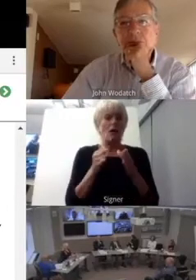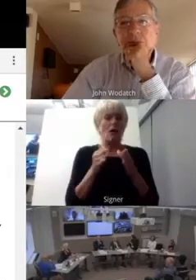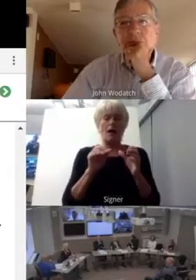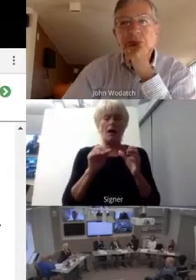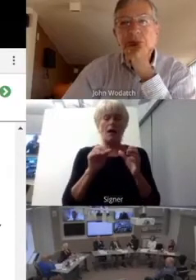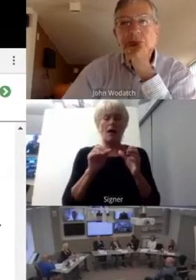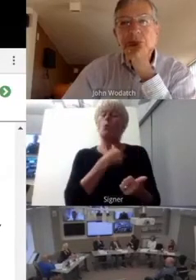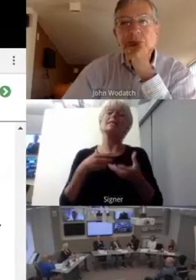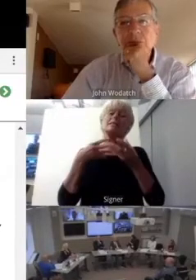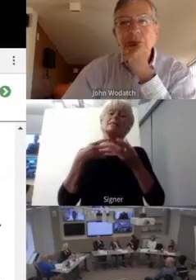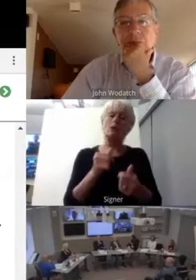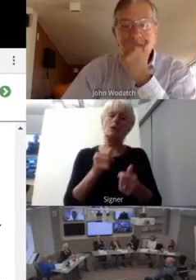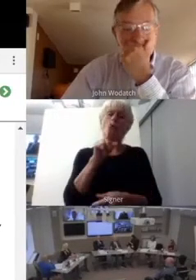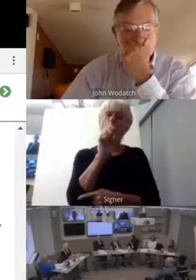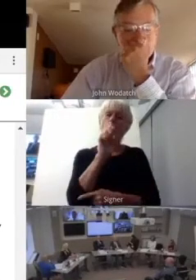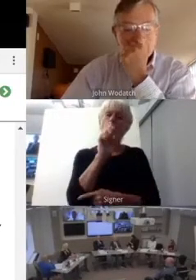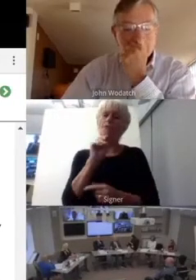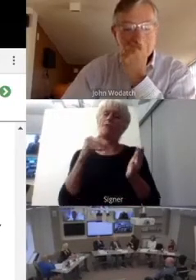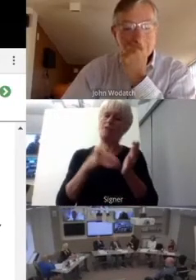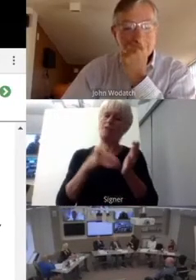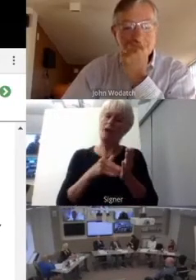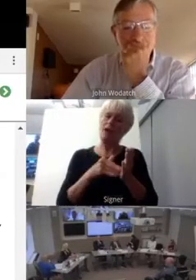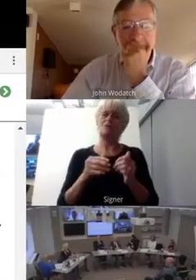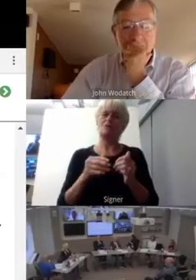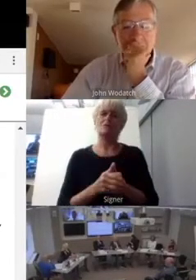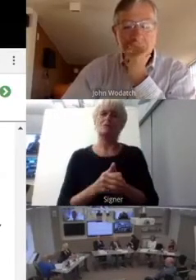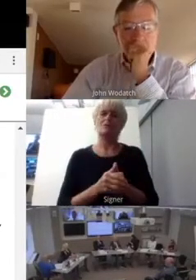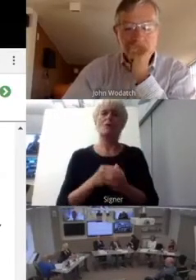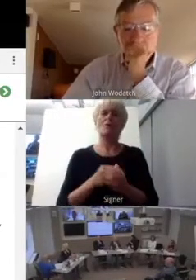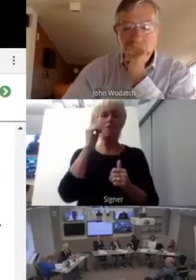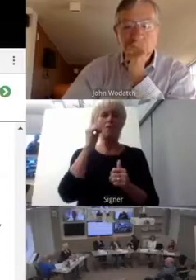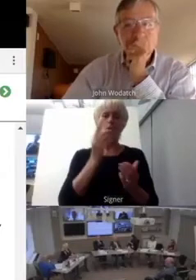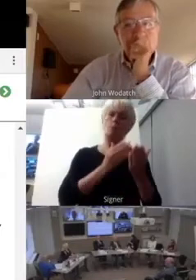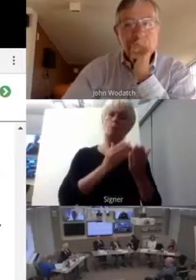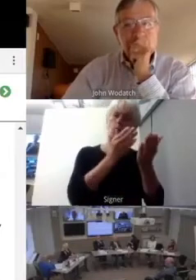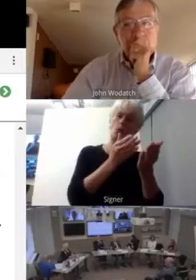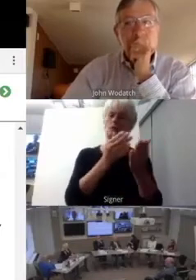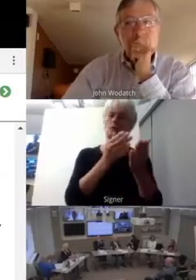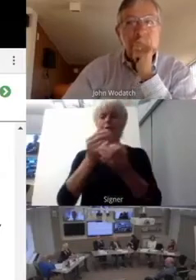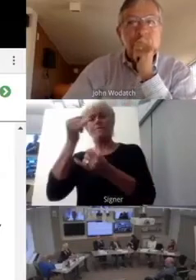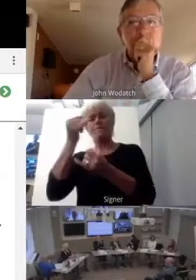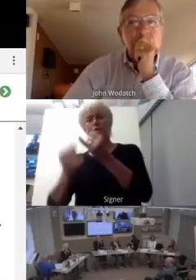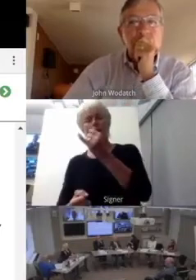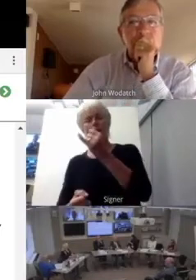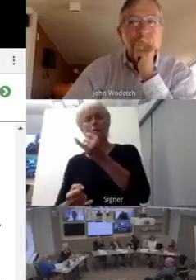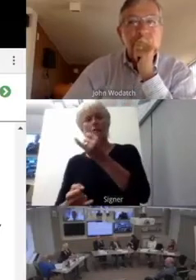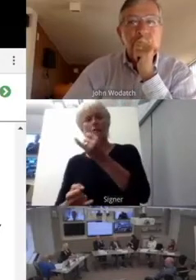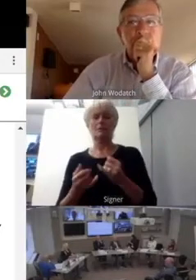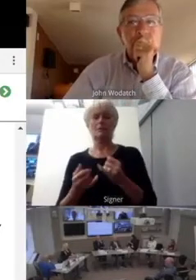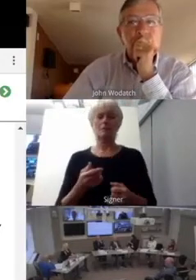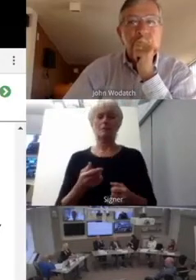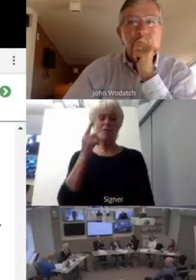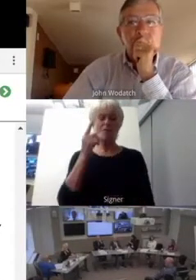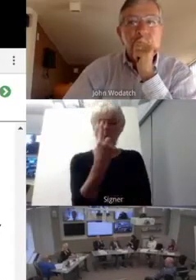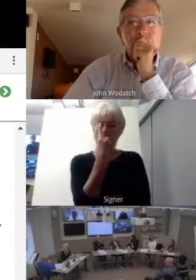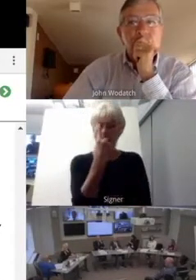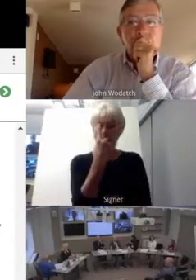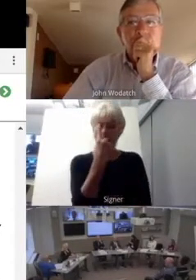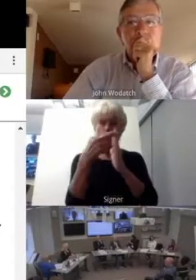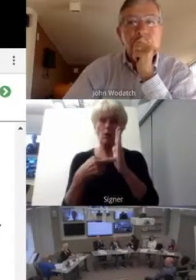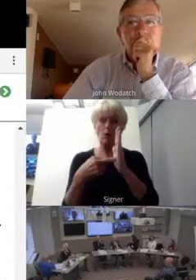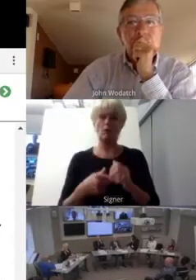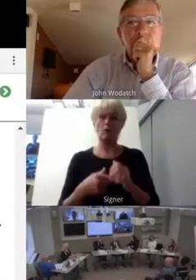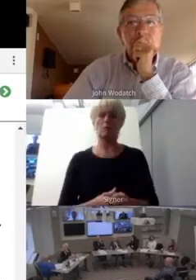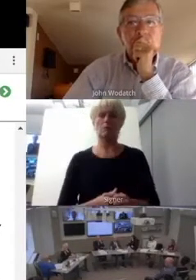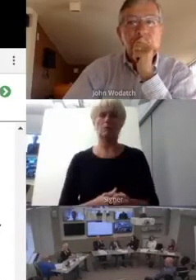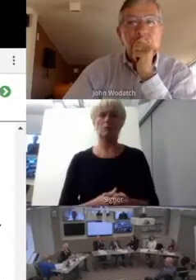$150,000 on proposed and final regulatory assessments for one rule. And they can take as long as the drafting of the rule,